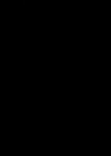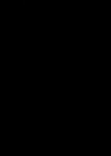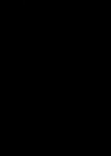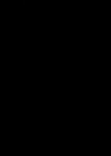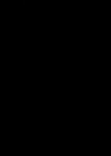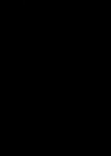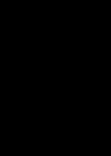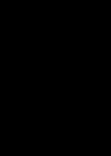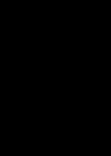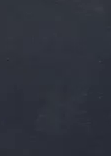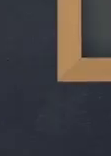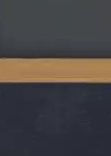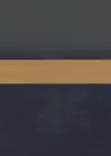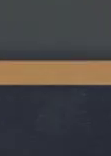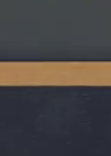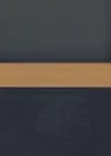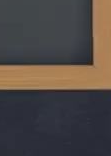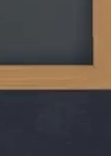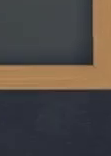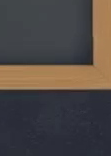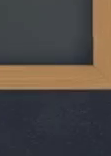national educator.